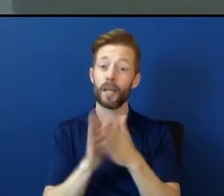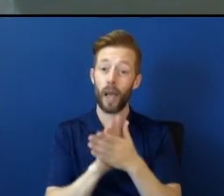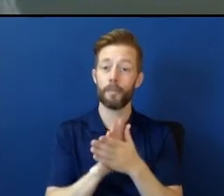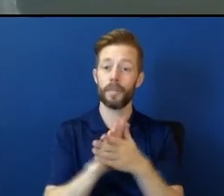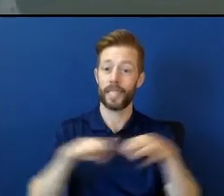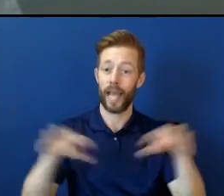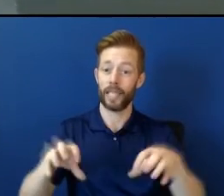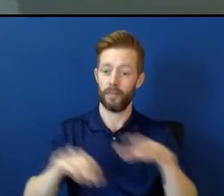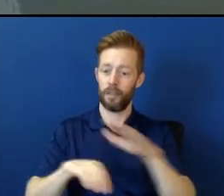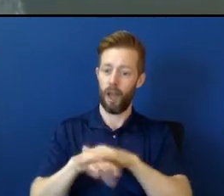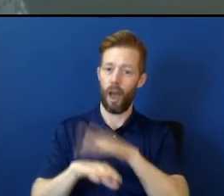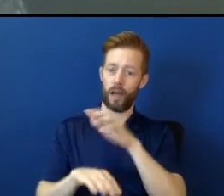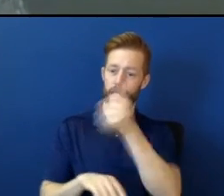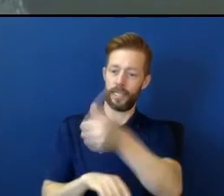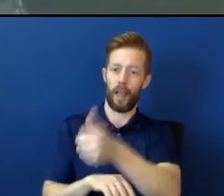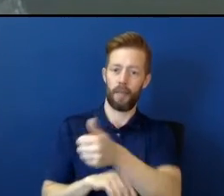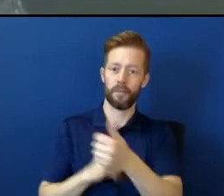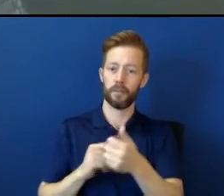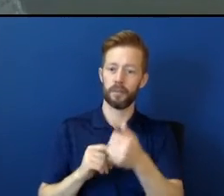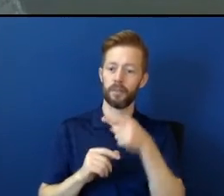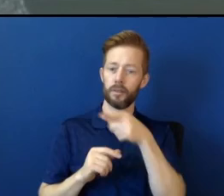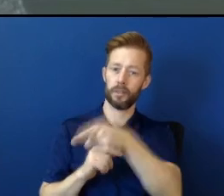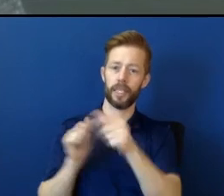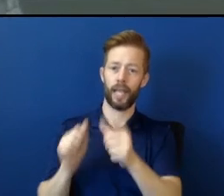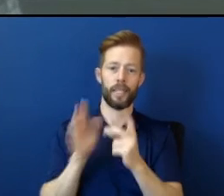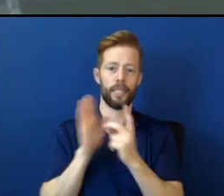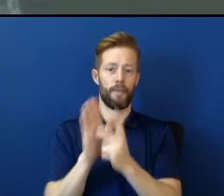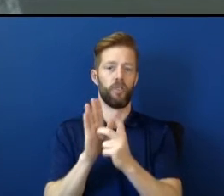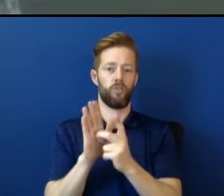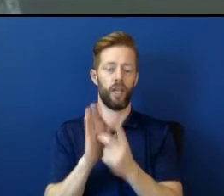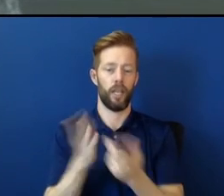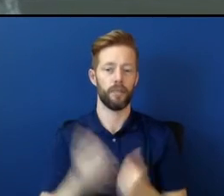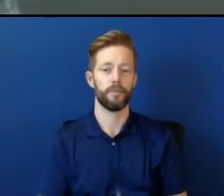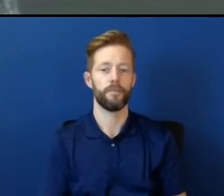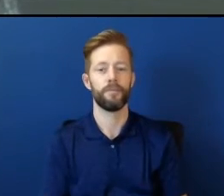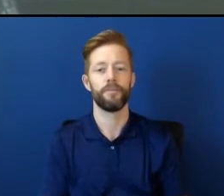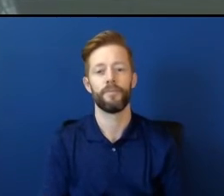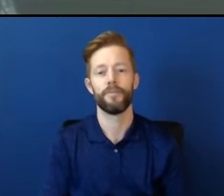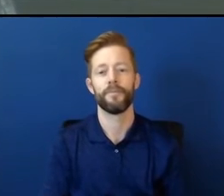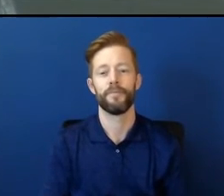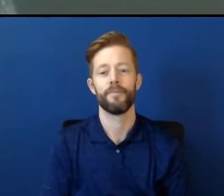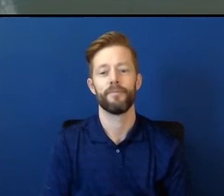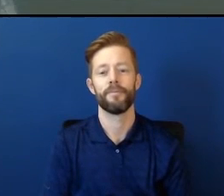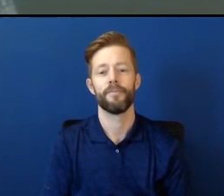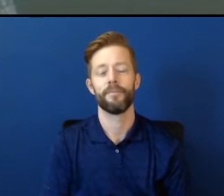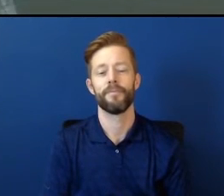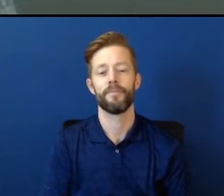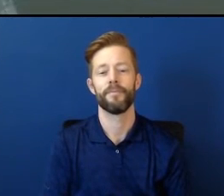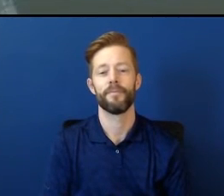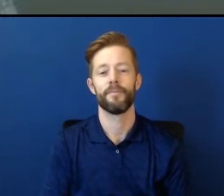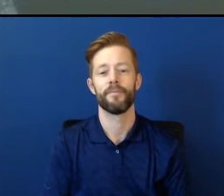becomes an activity on itself for them to be the demonstrators.